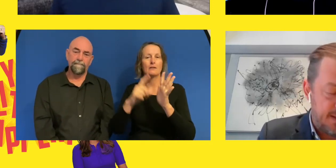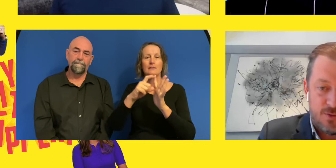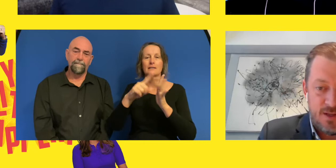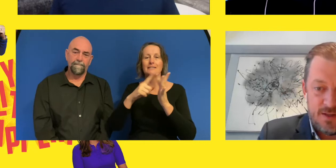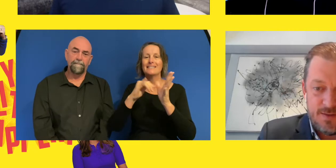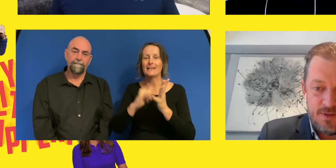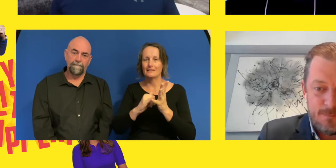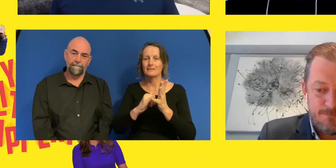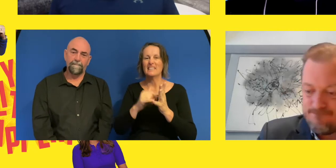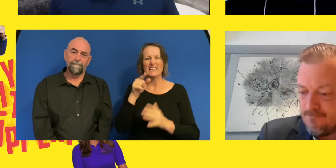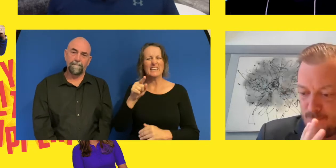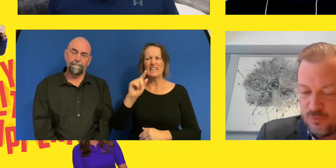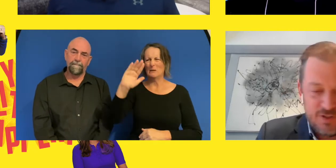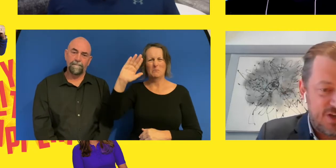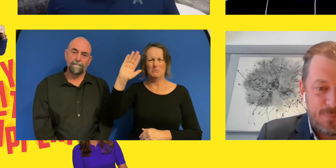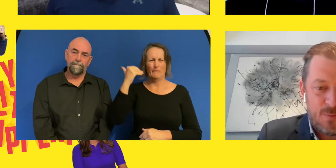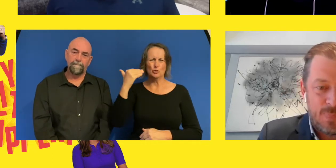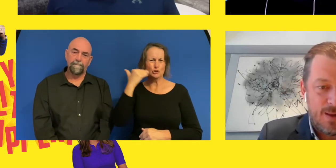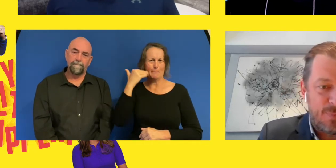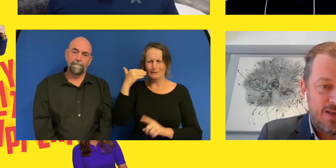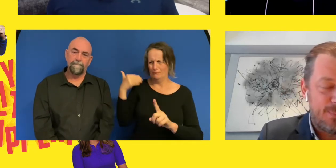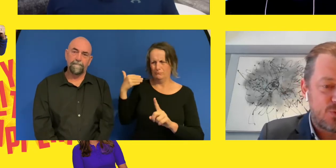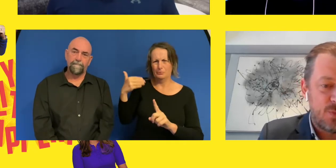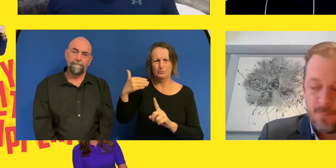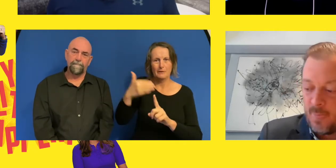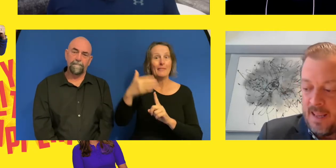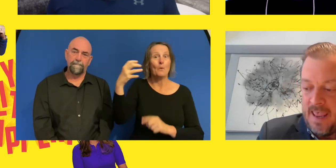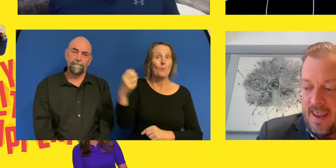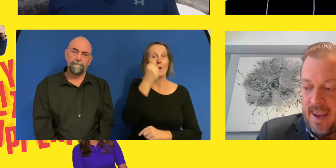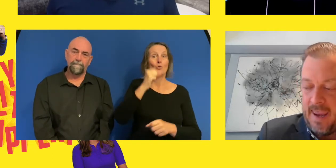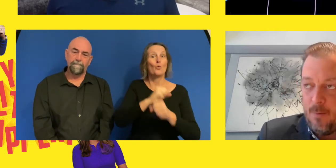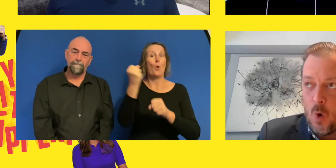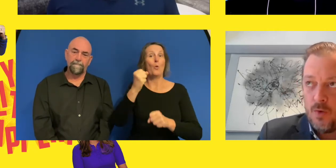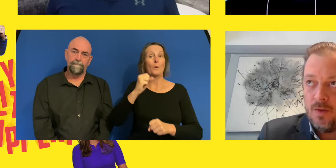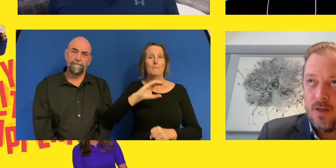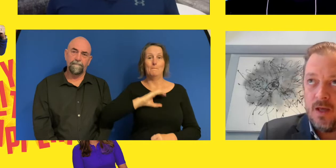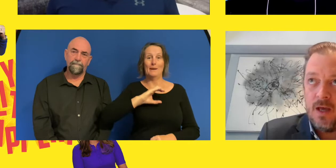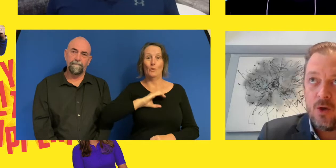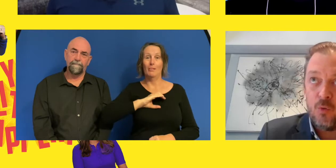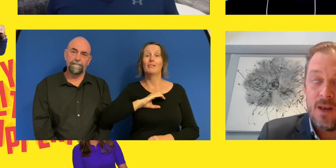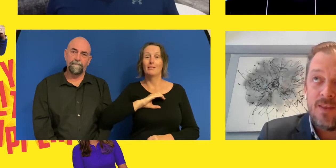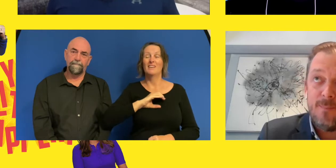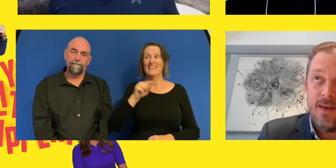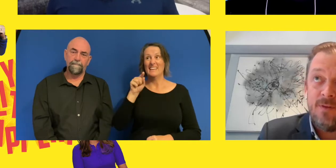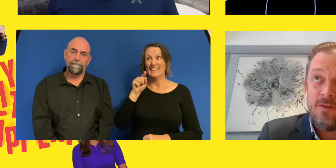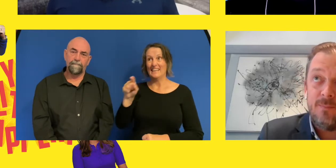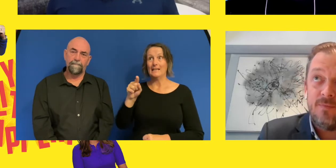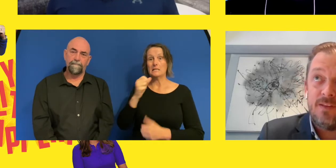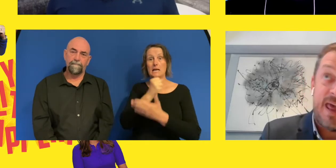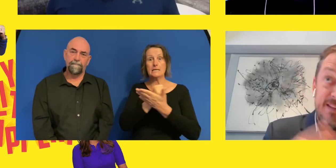Diaz, the multi-champion Paralympic swimmer, he won a gold medal that